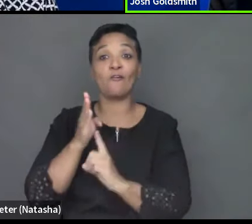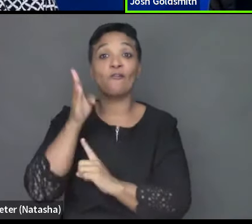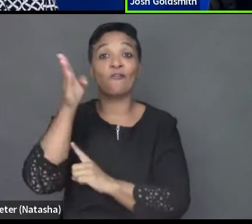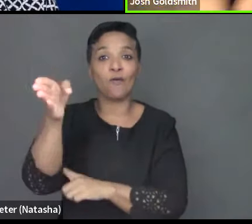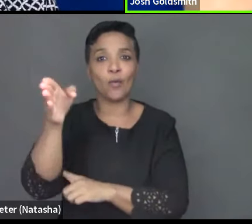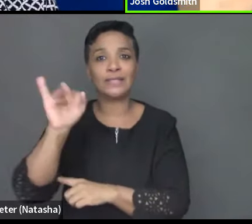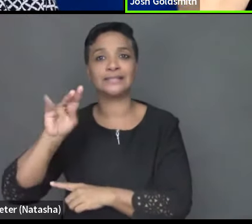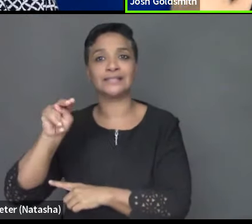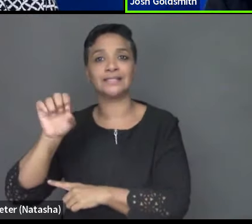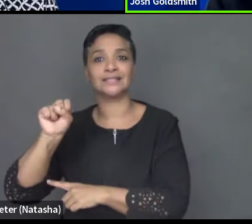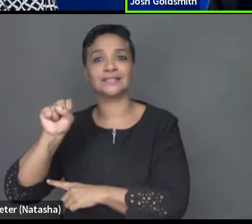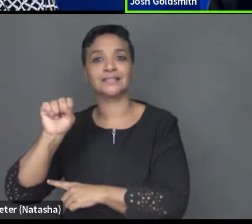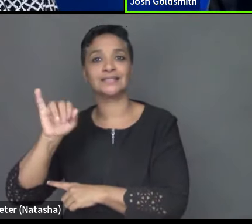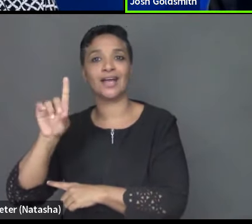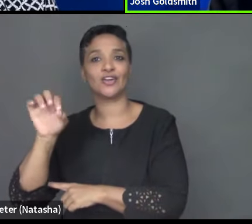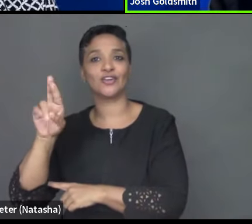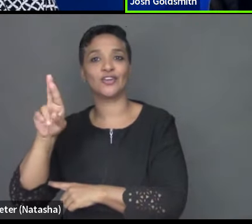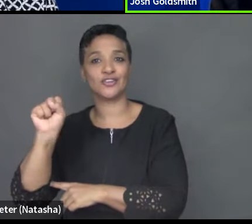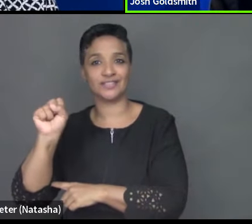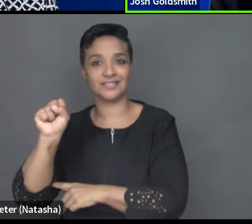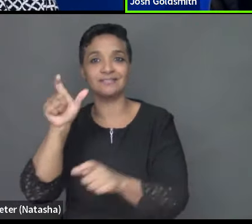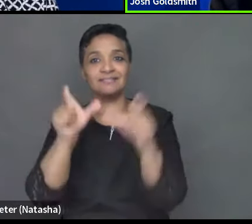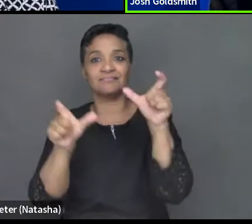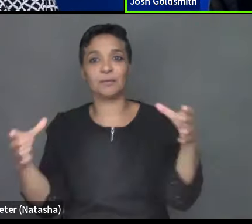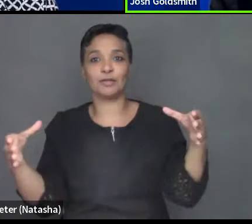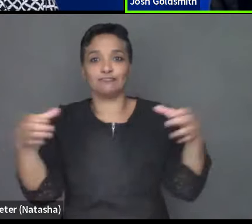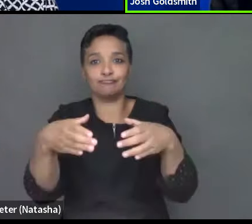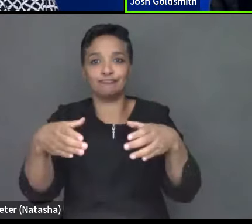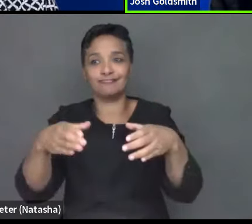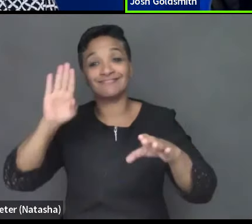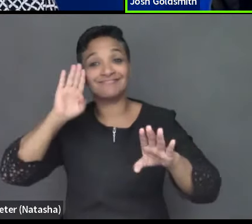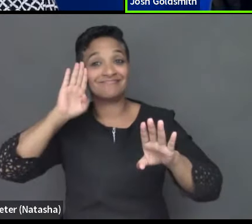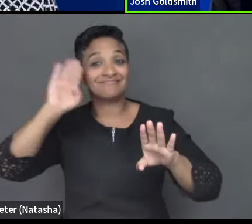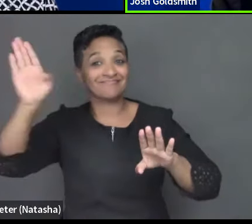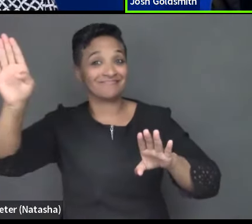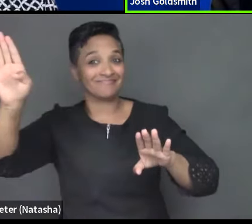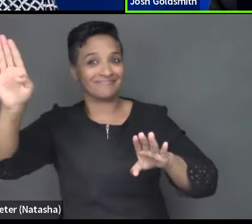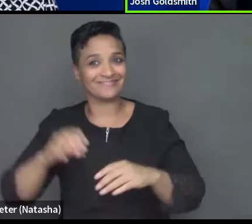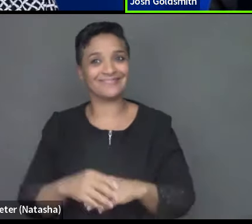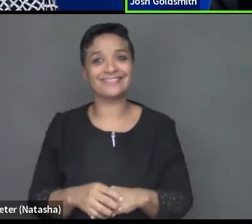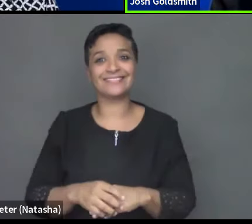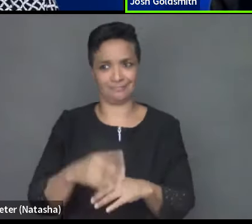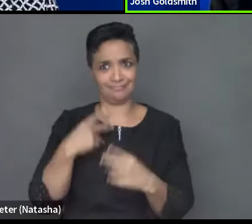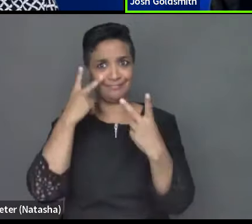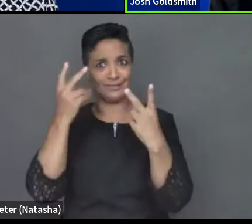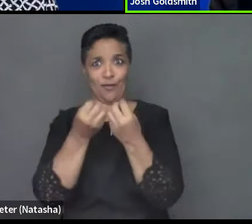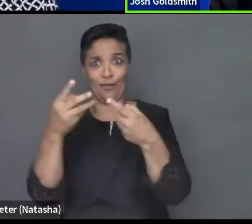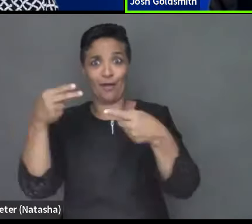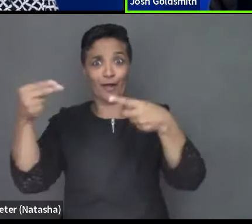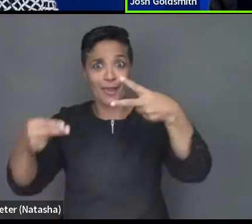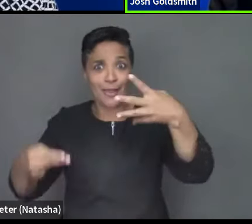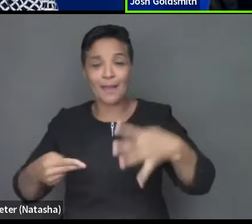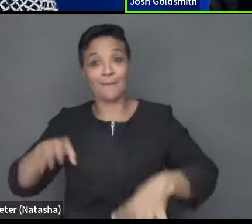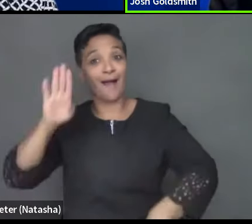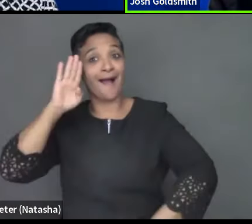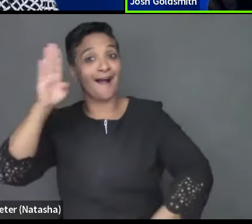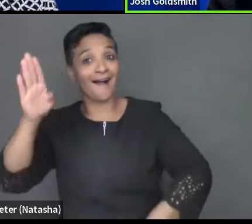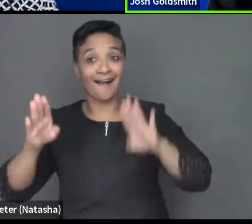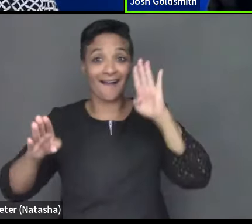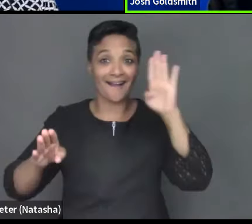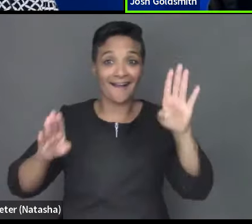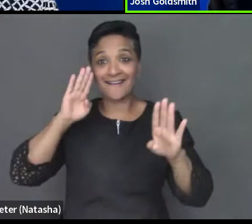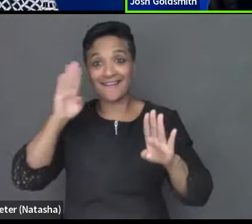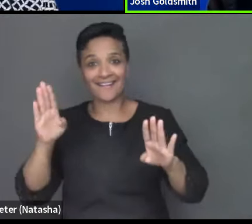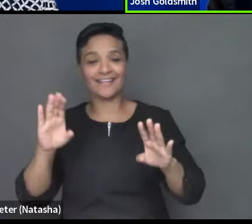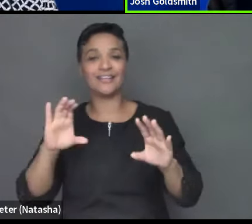special shout out to all of our Insiders members who are with us here today. I saw a lot of you saying hi in the chat.